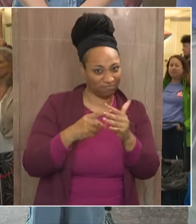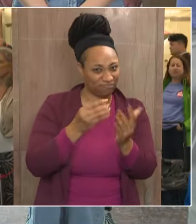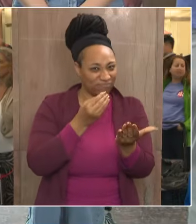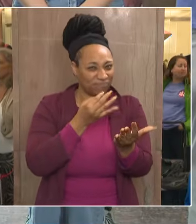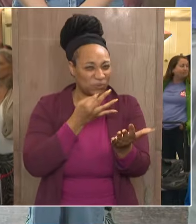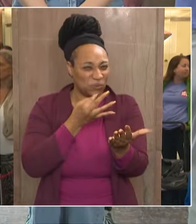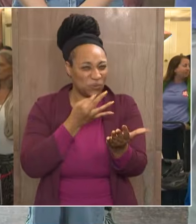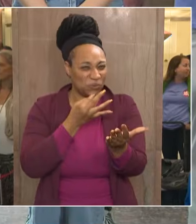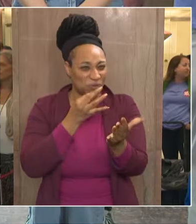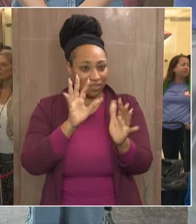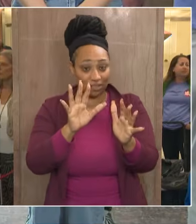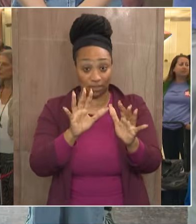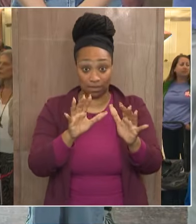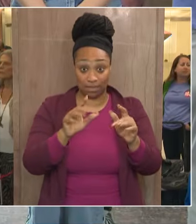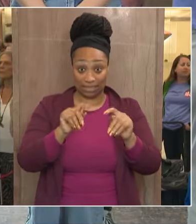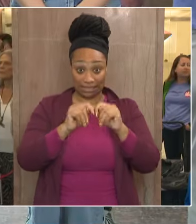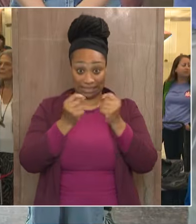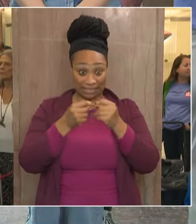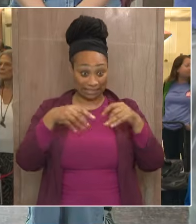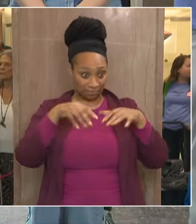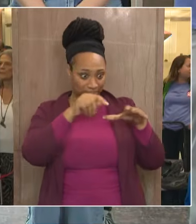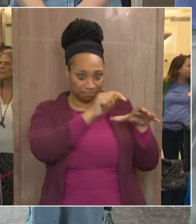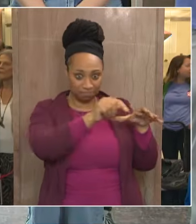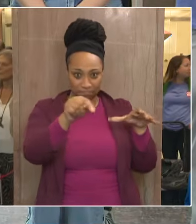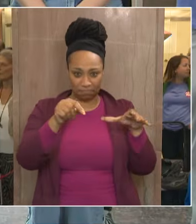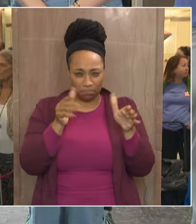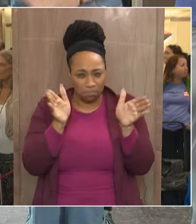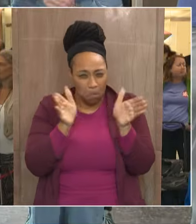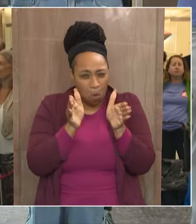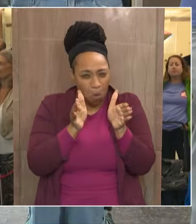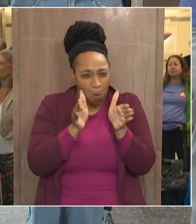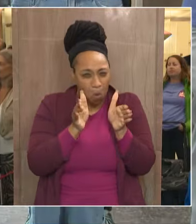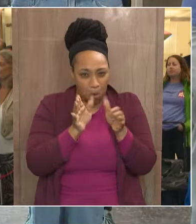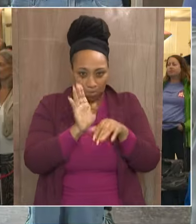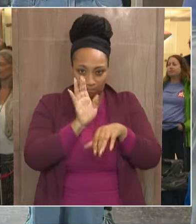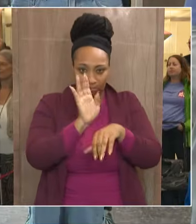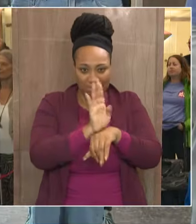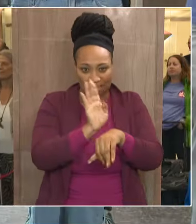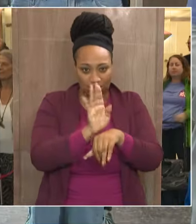on Art All Night 2025.